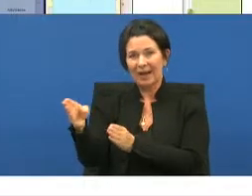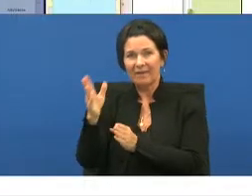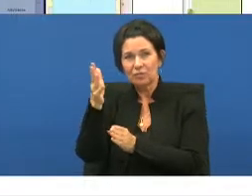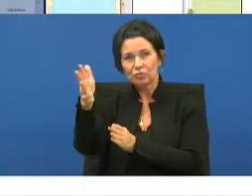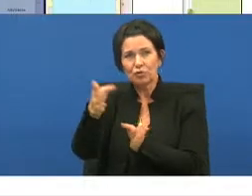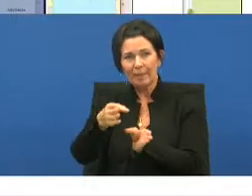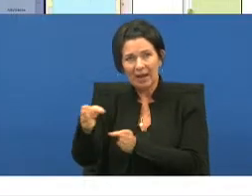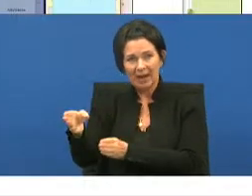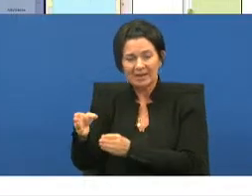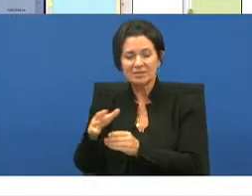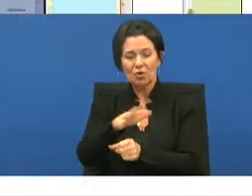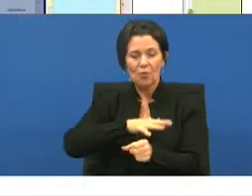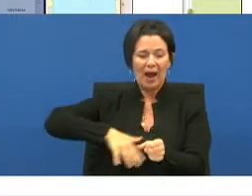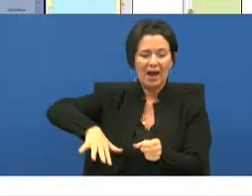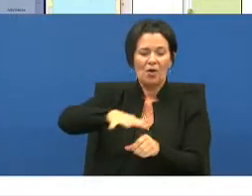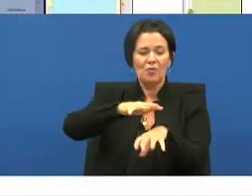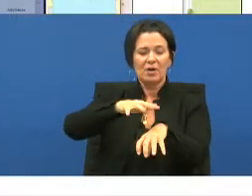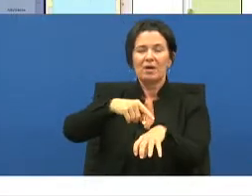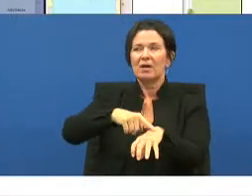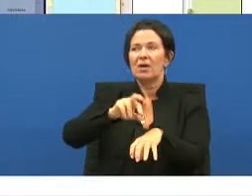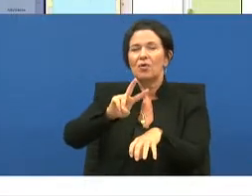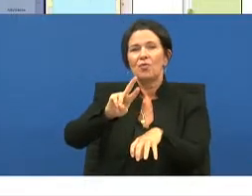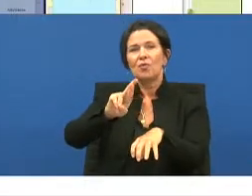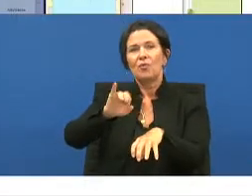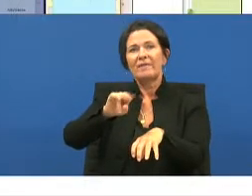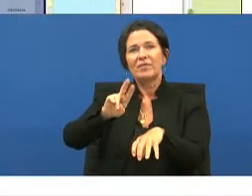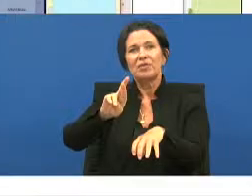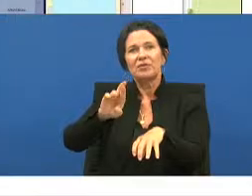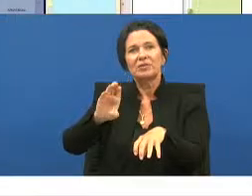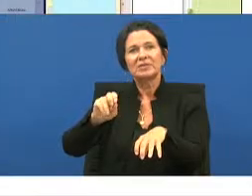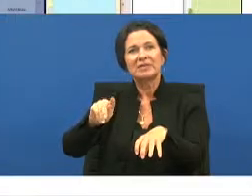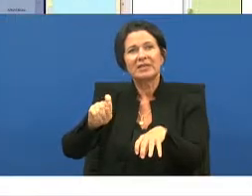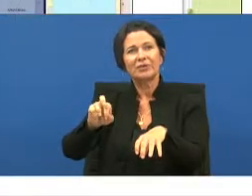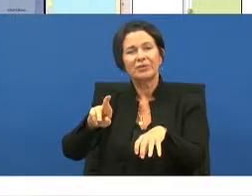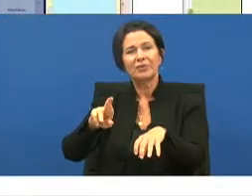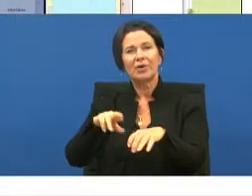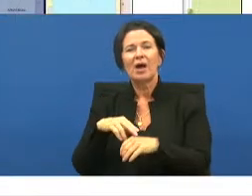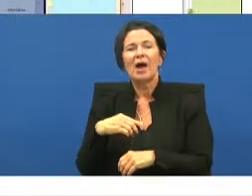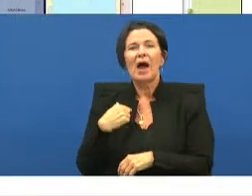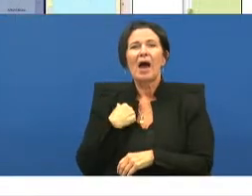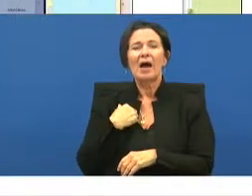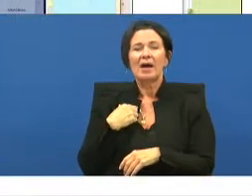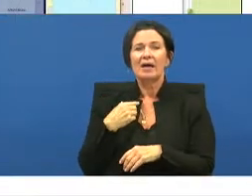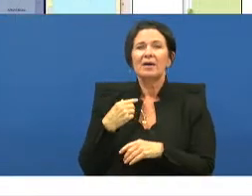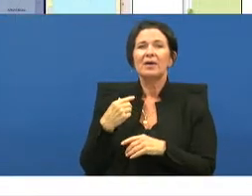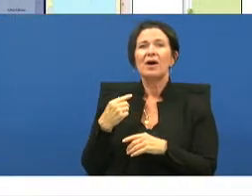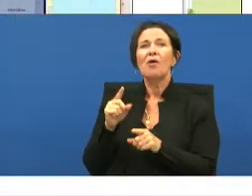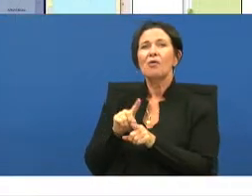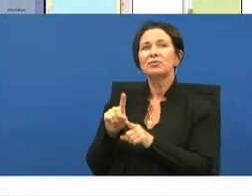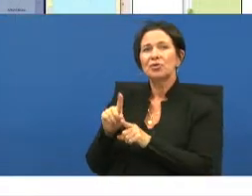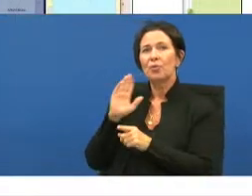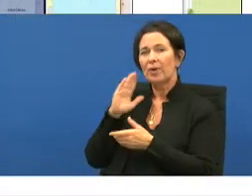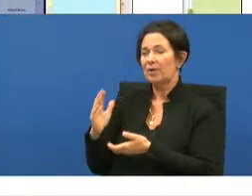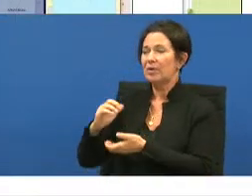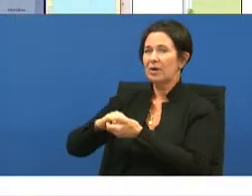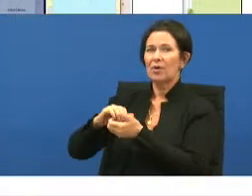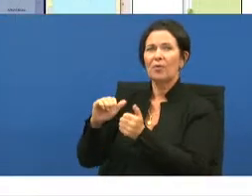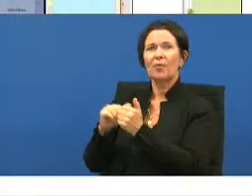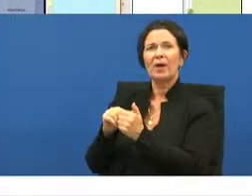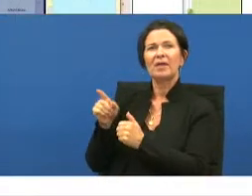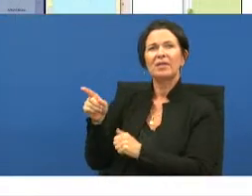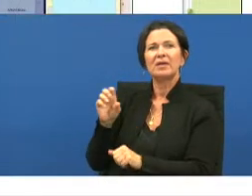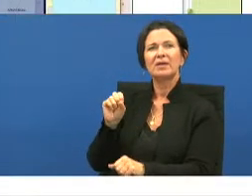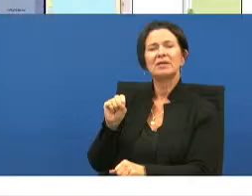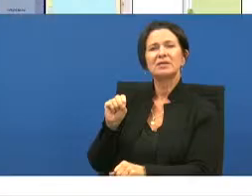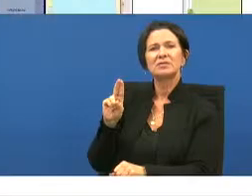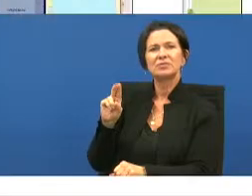to, of course, engage the community in our effort, but also engage with Sasaki and the others working on that riverfront and downtown